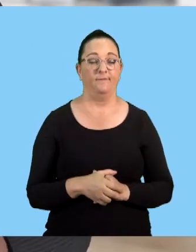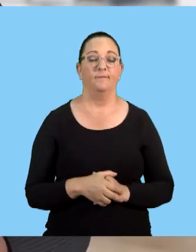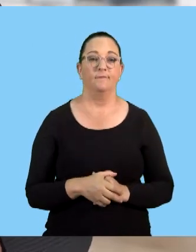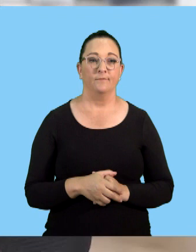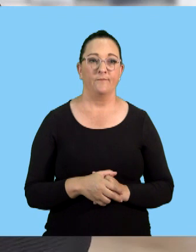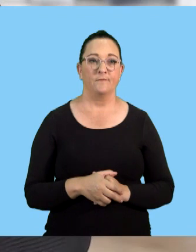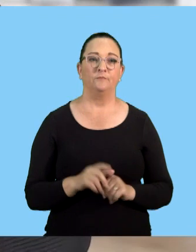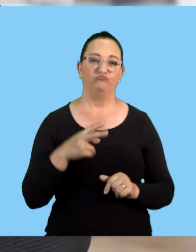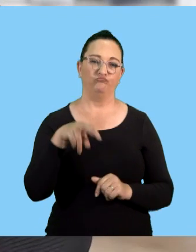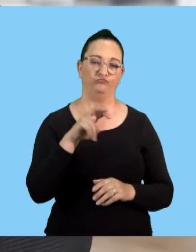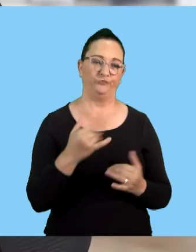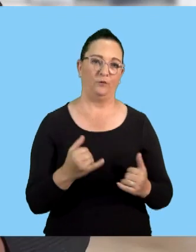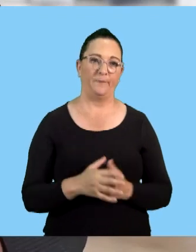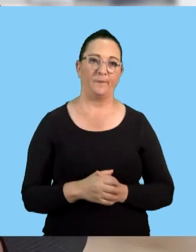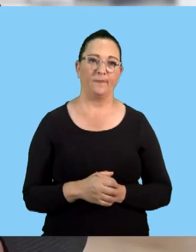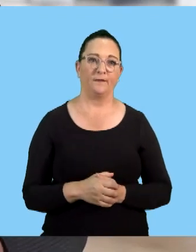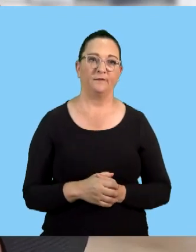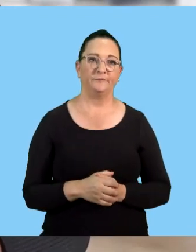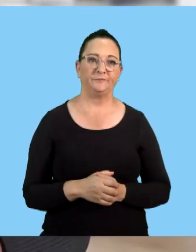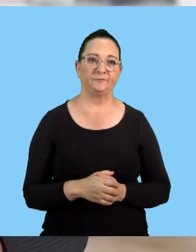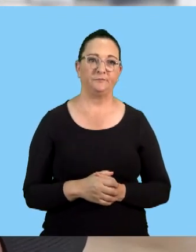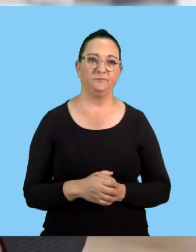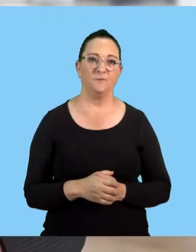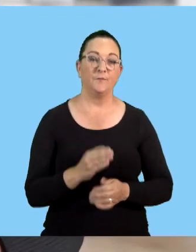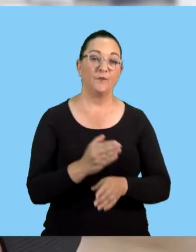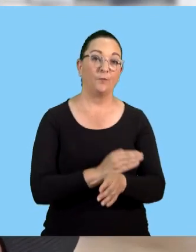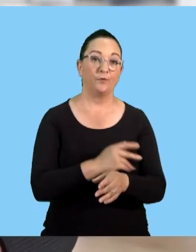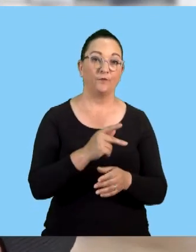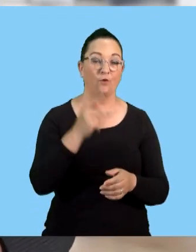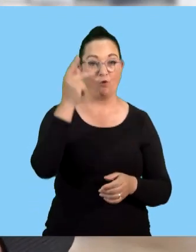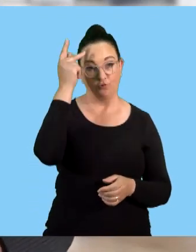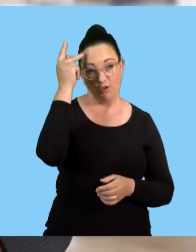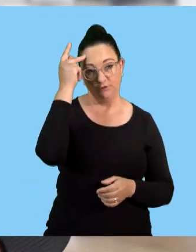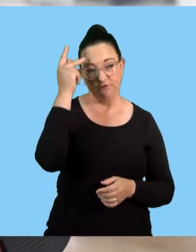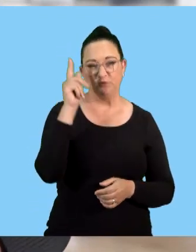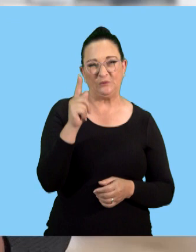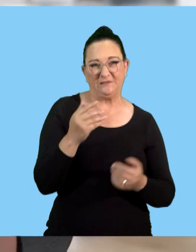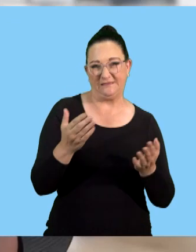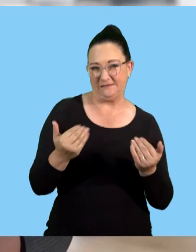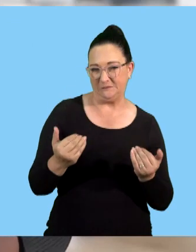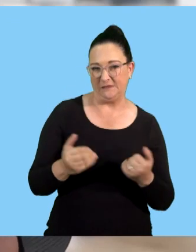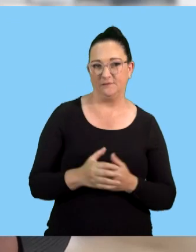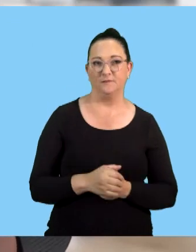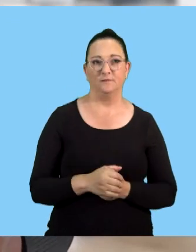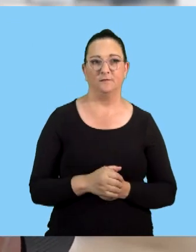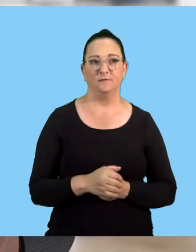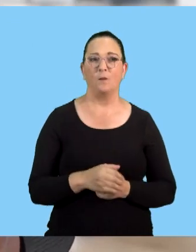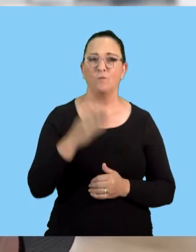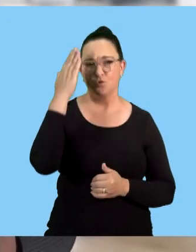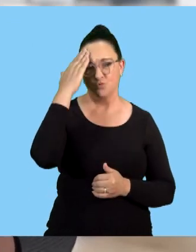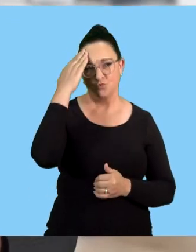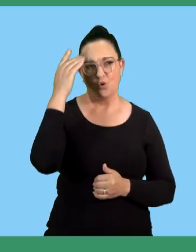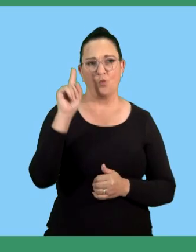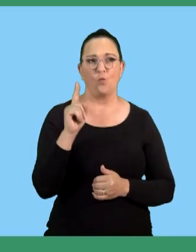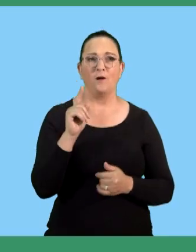you understand. So this is the journey for today. Right, so pre-knowledge practice, this is what is expected of you. You